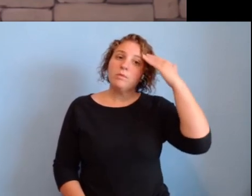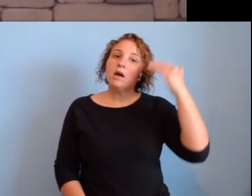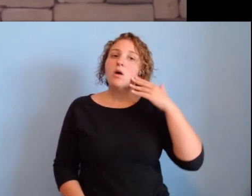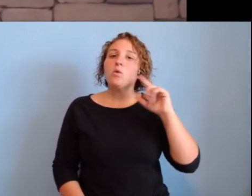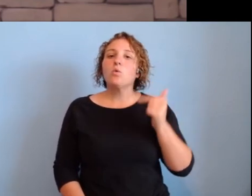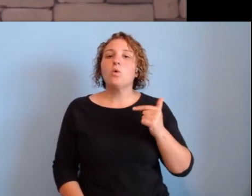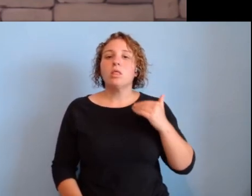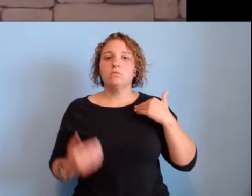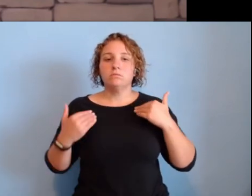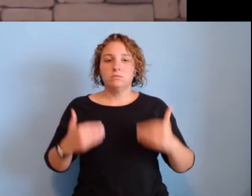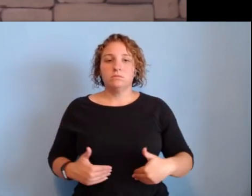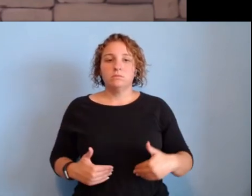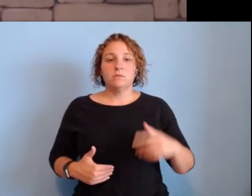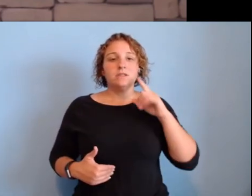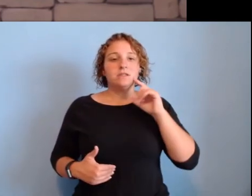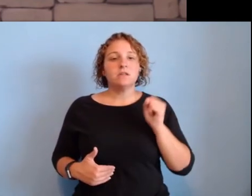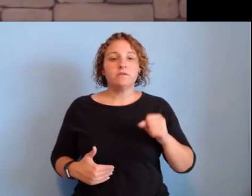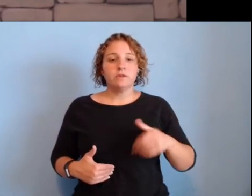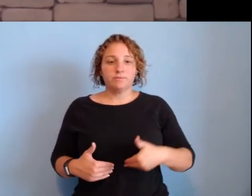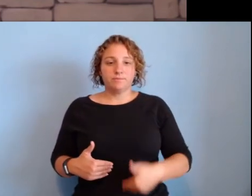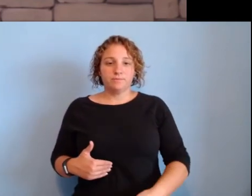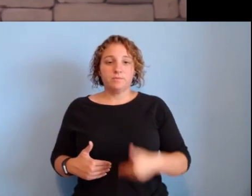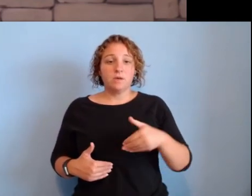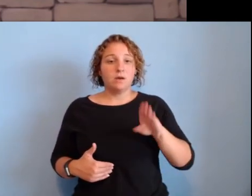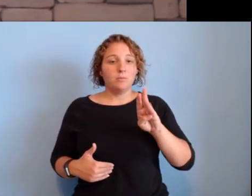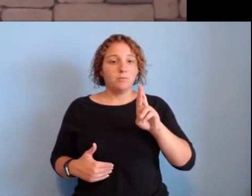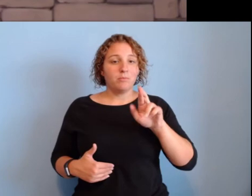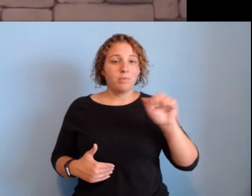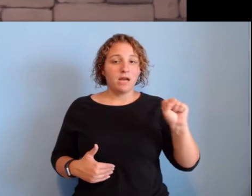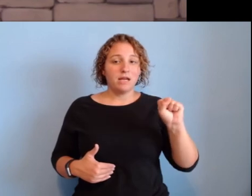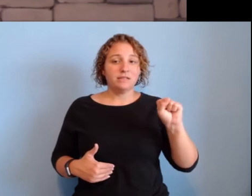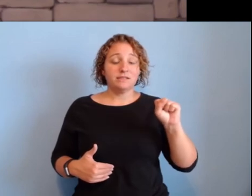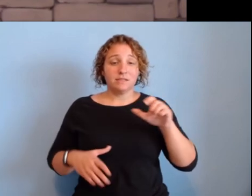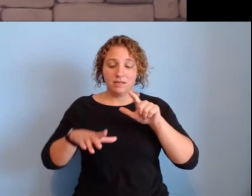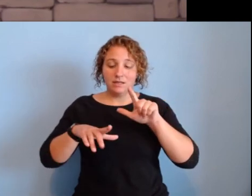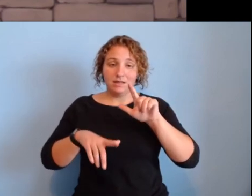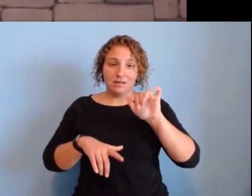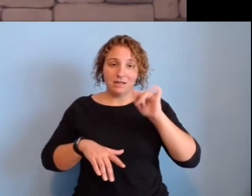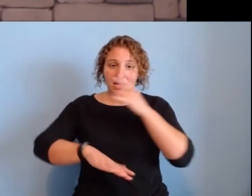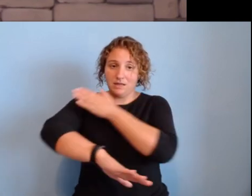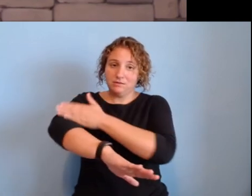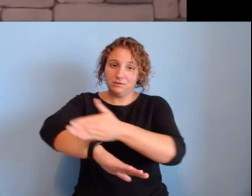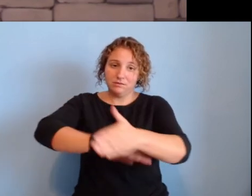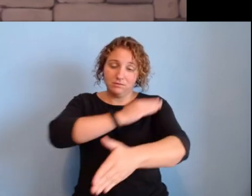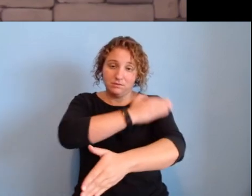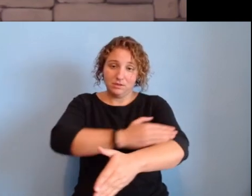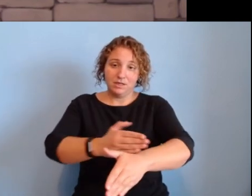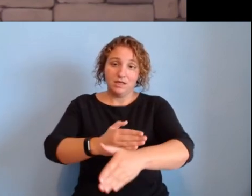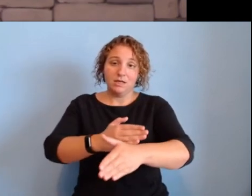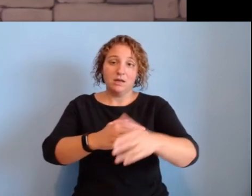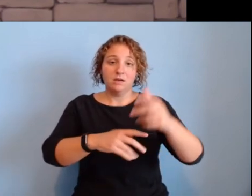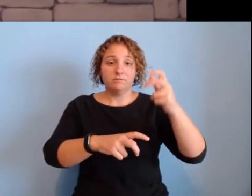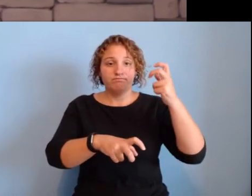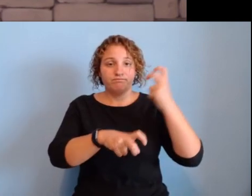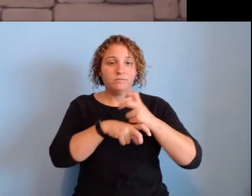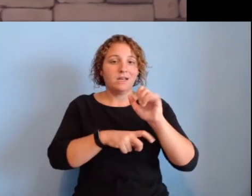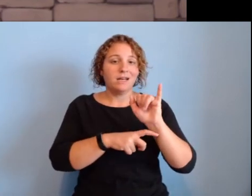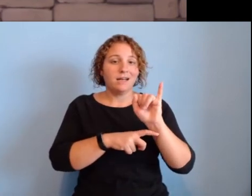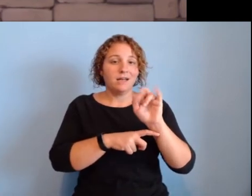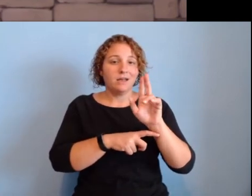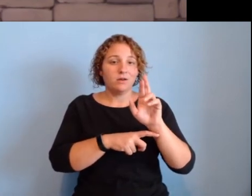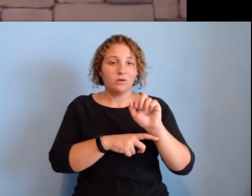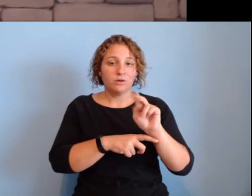iron, feet partly of iron, partly of clay. Daniel begins to interpret it. If you don't know the story, I encourage you to